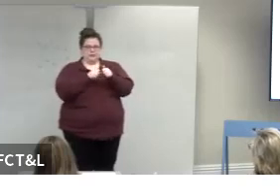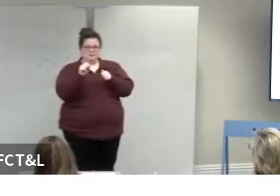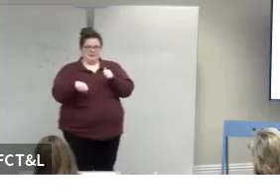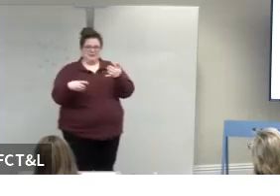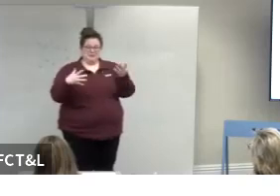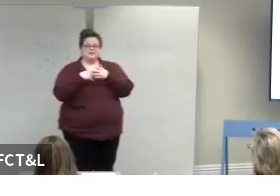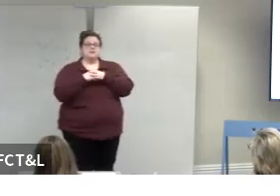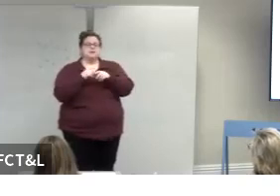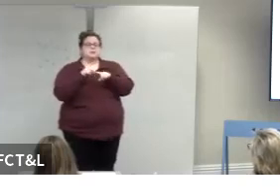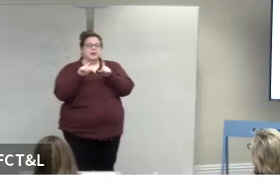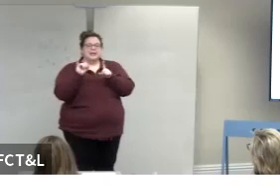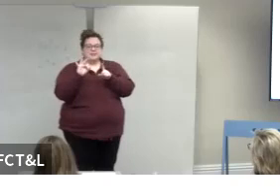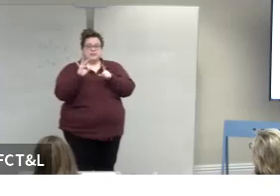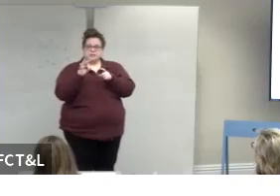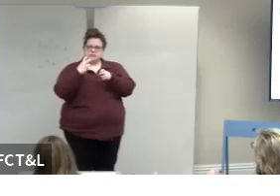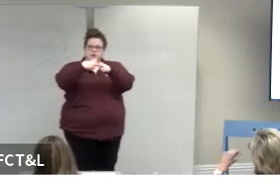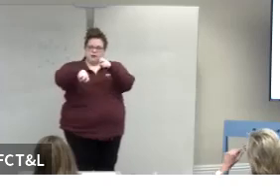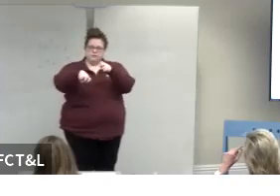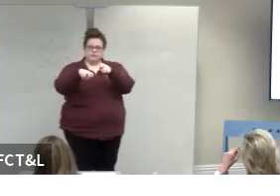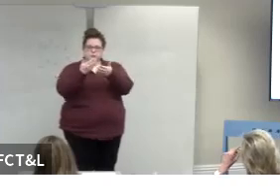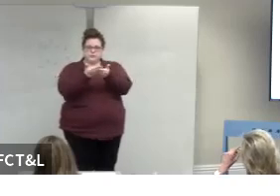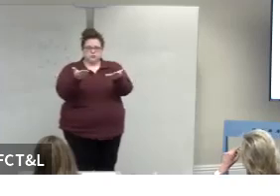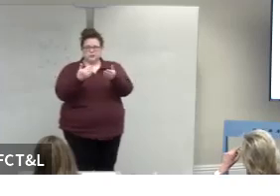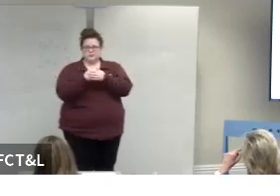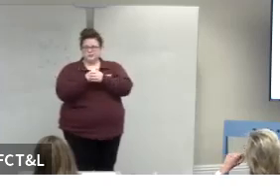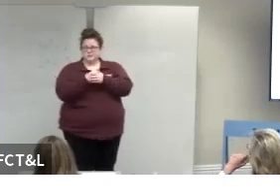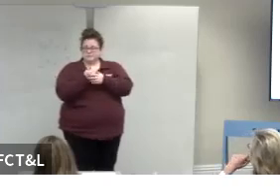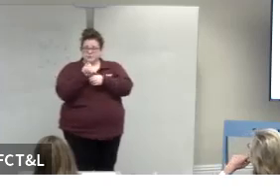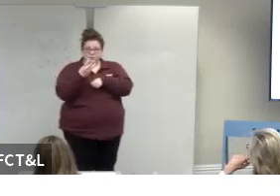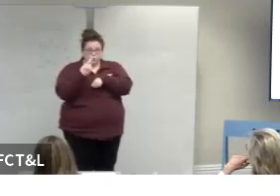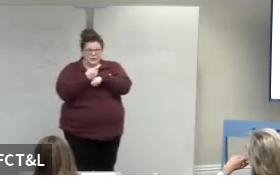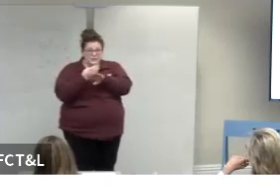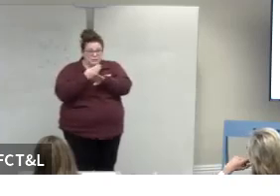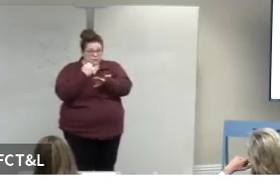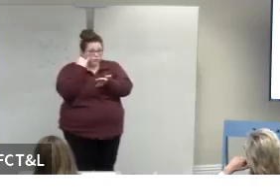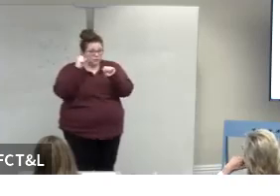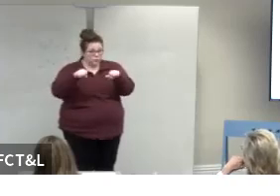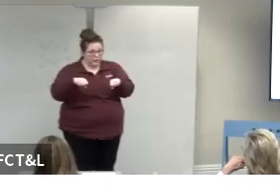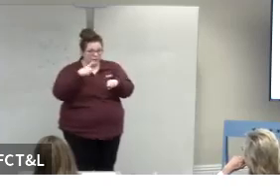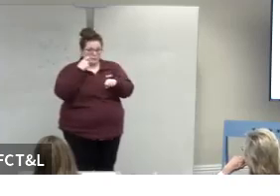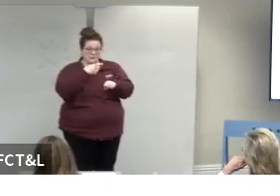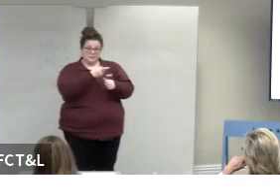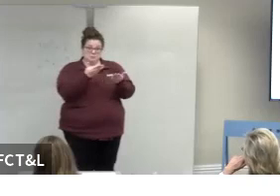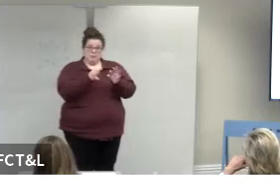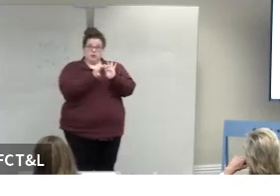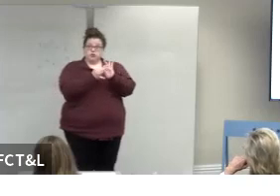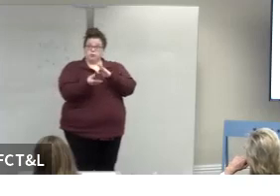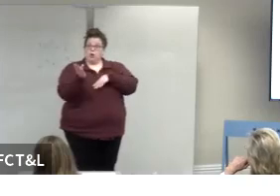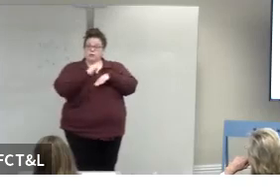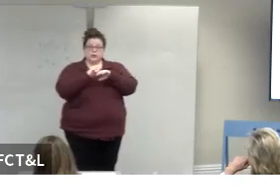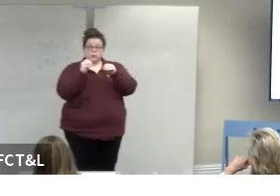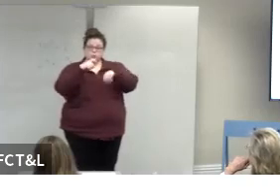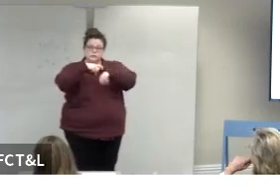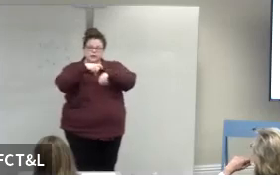my interpreter, which she interprets for me every semester in this course, but it can, some material can be tough a few days in advance